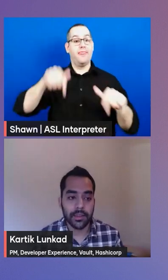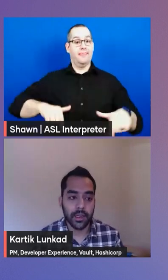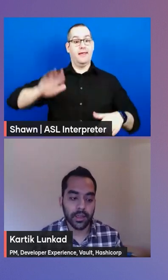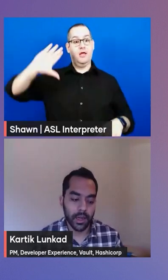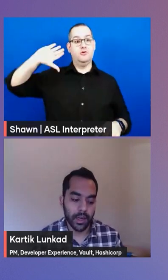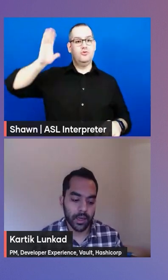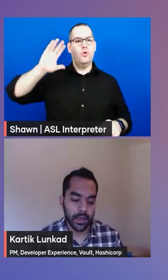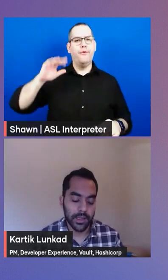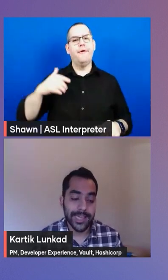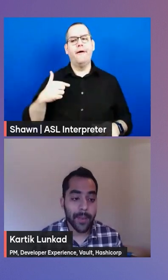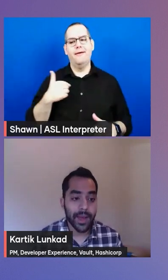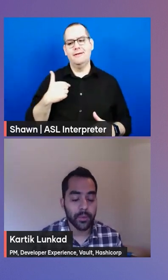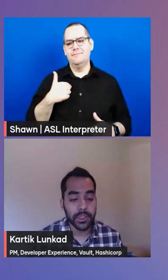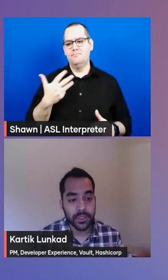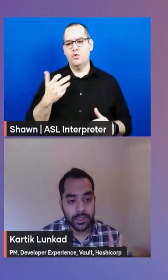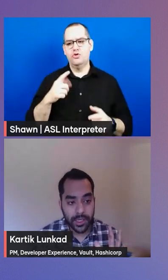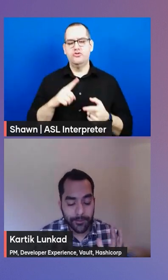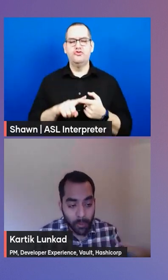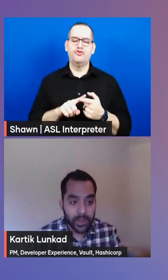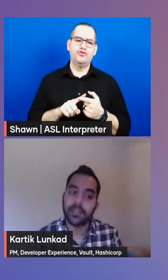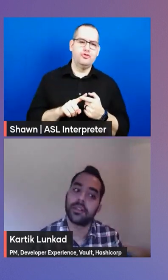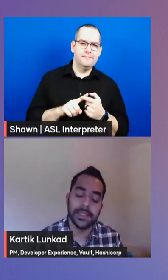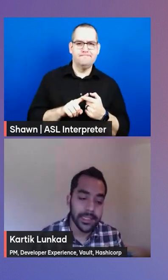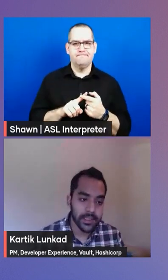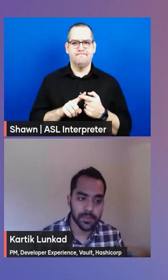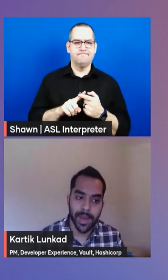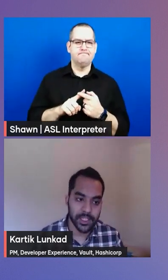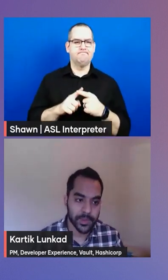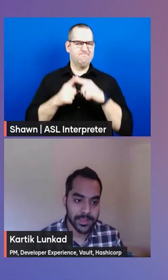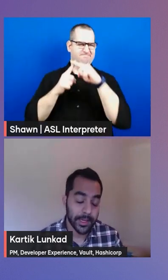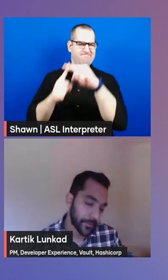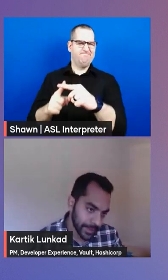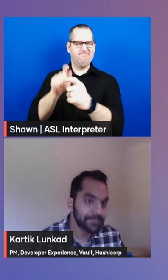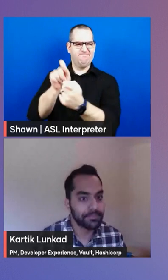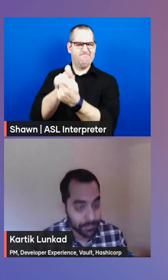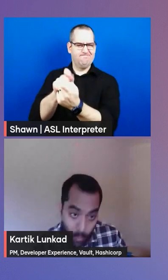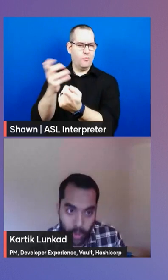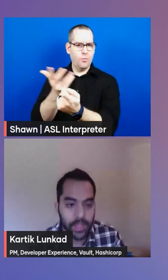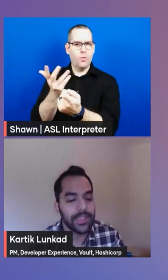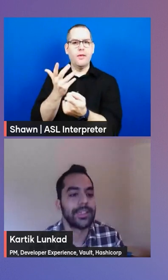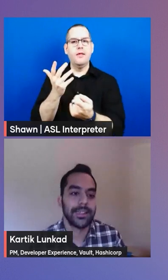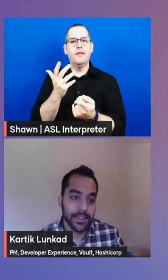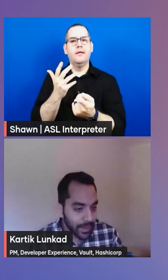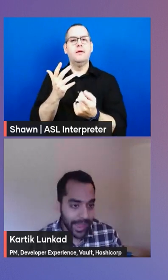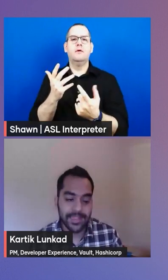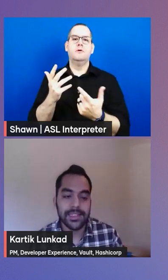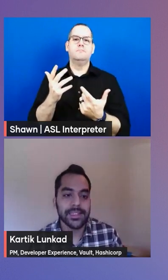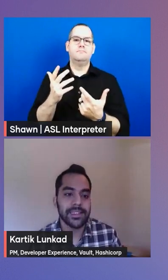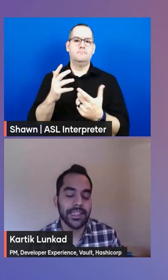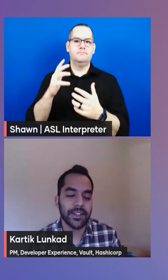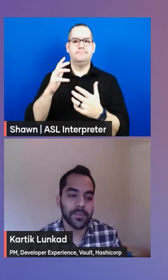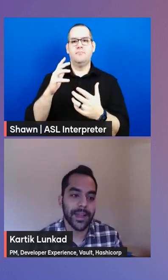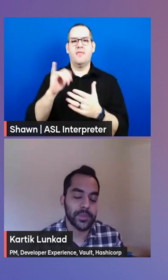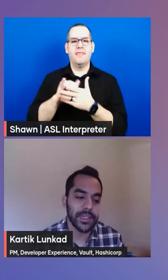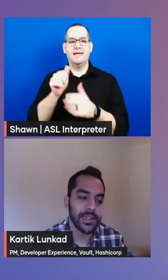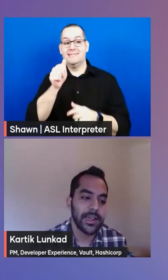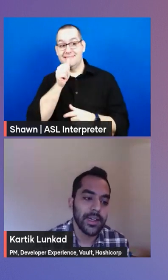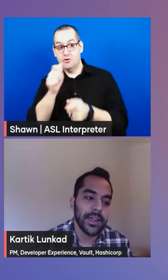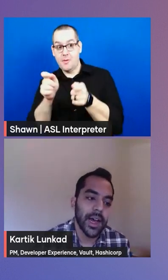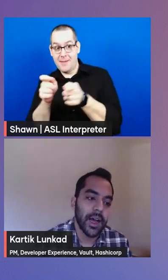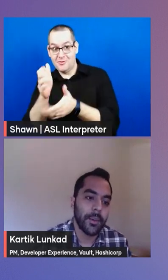take a stab at was to really focus on the secrets management side of it, Vault, hence secrets